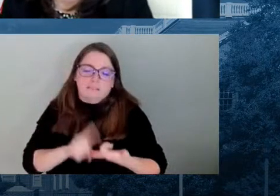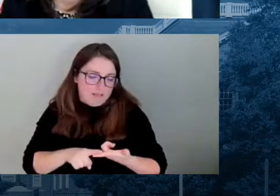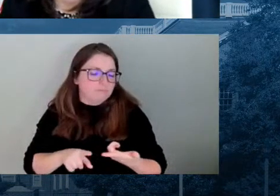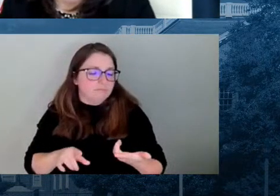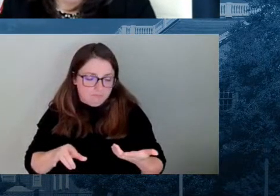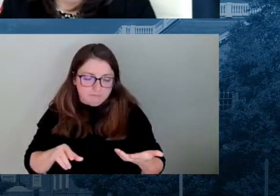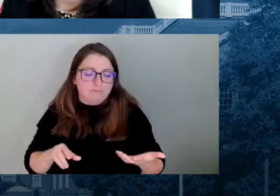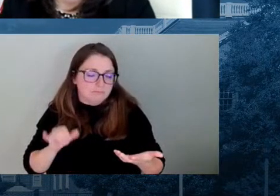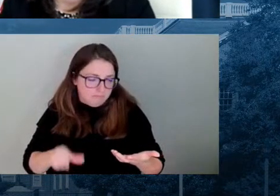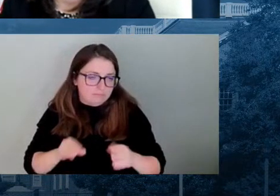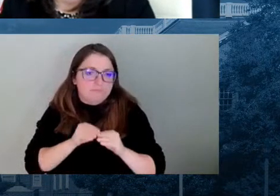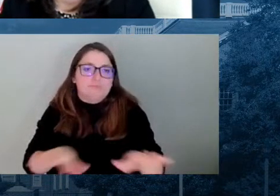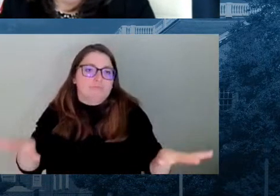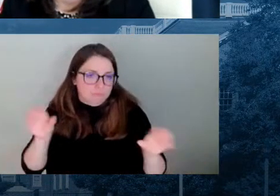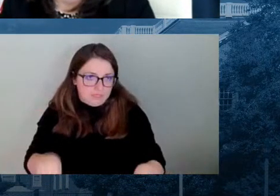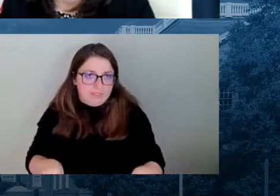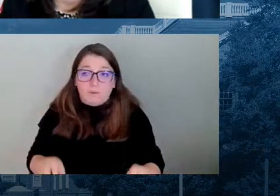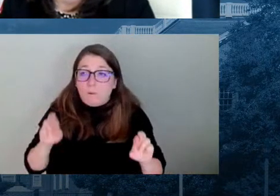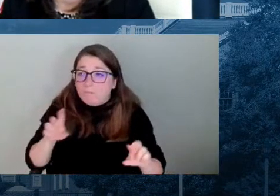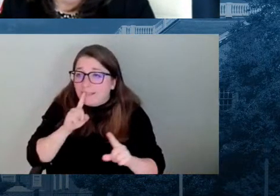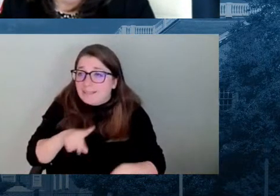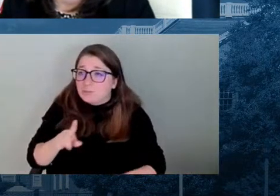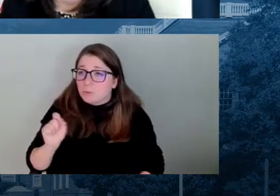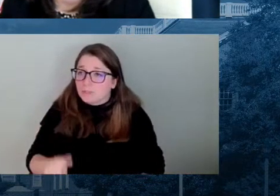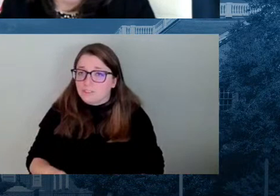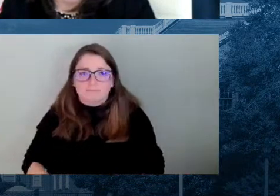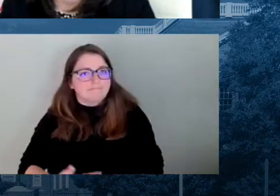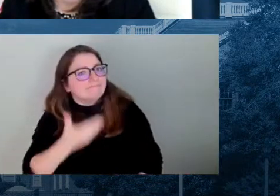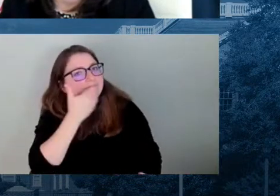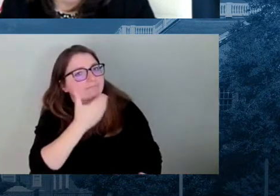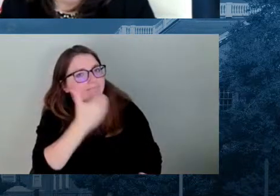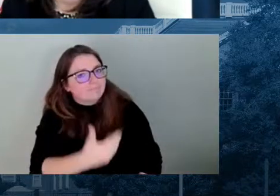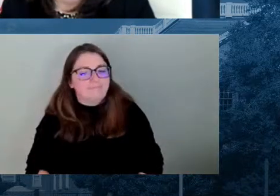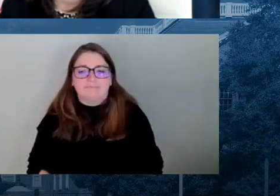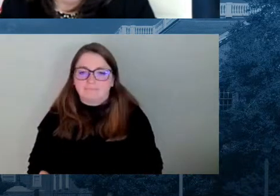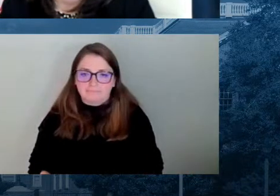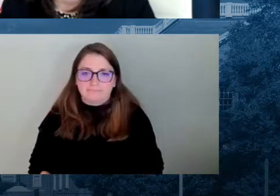I hope that answers your question. Thank you.